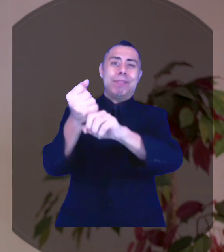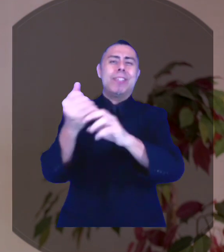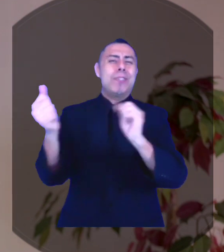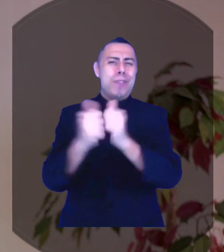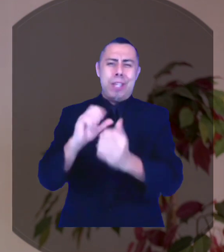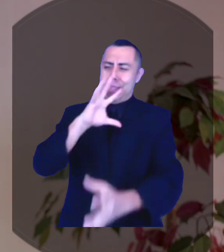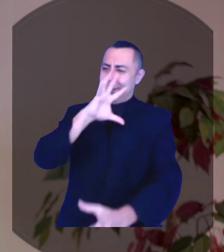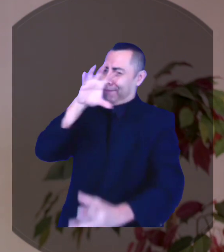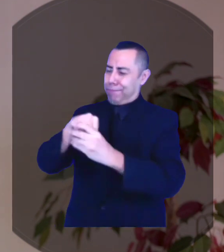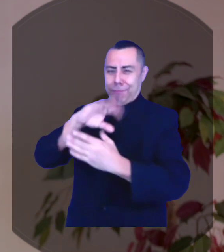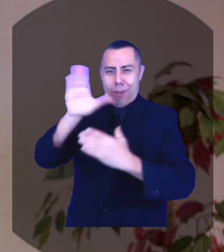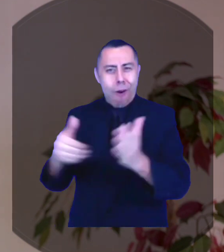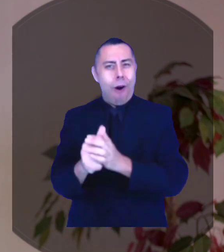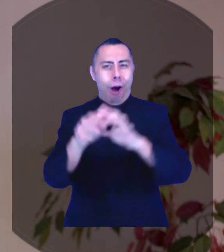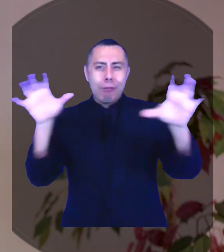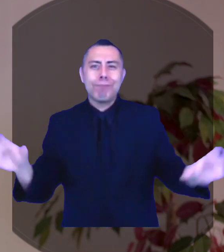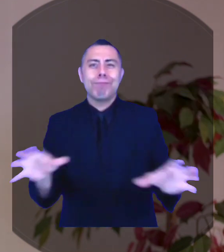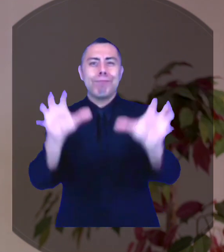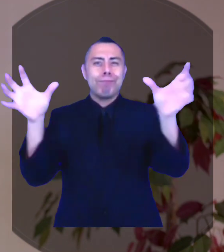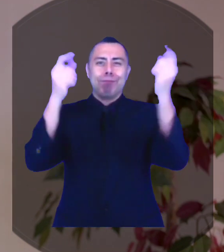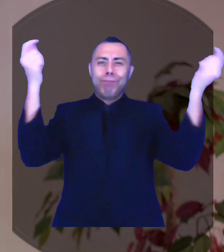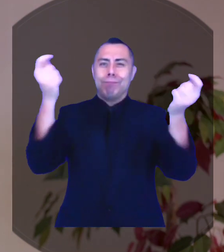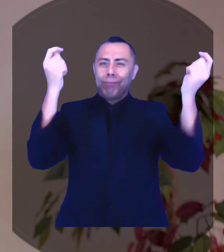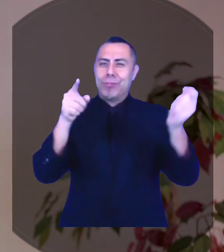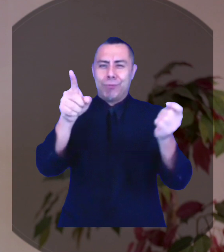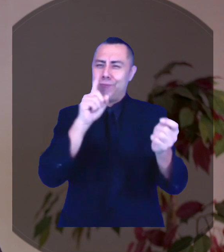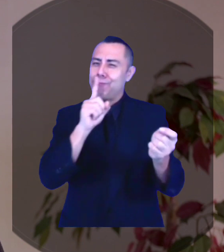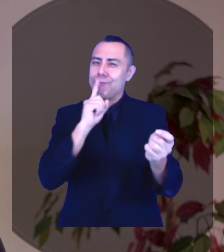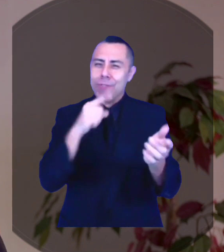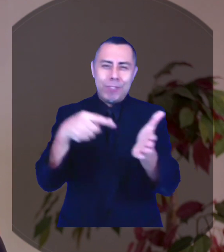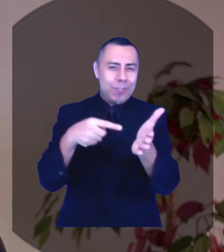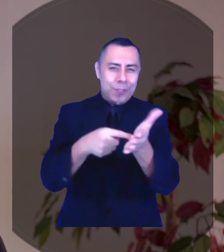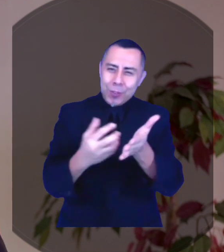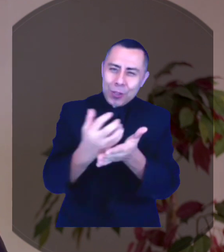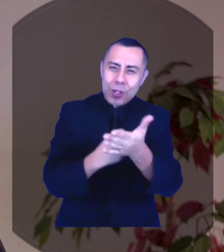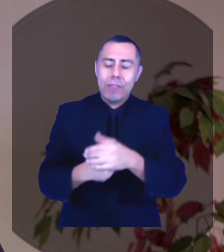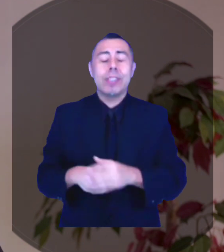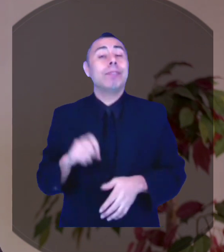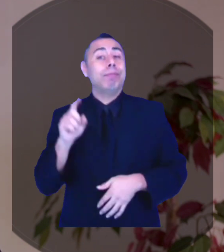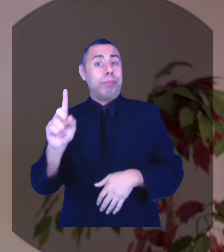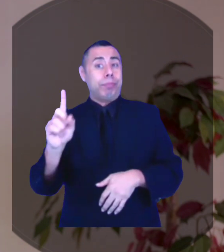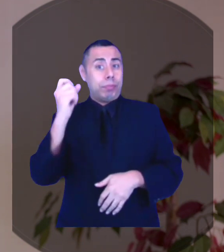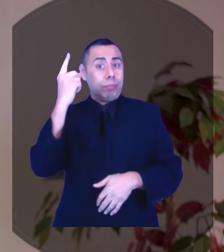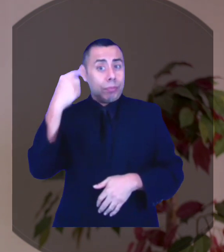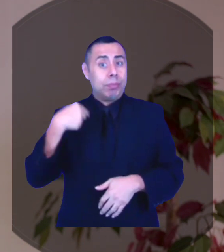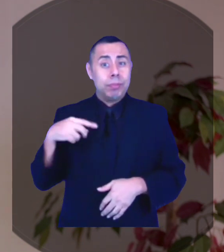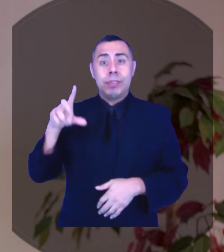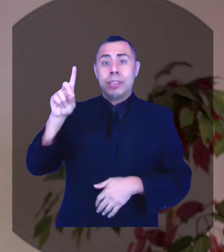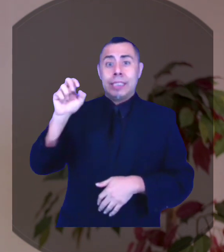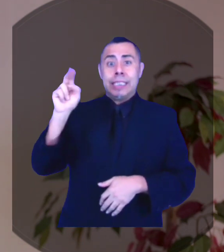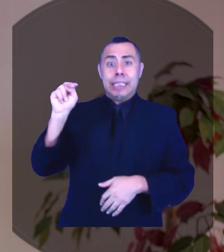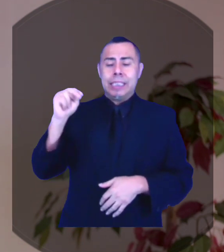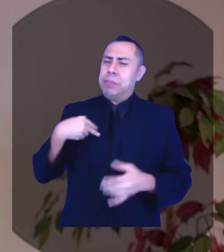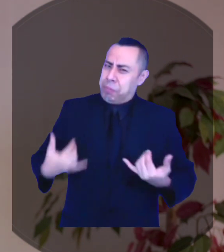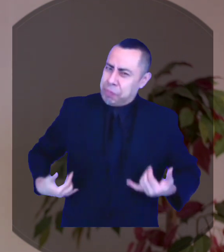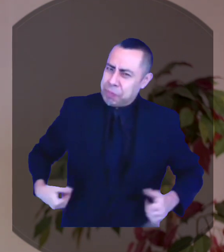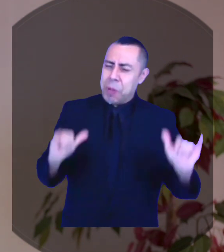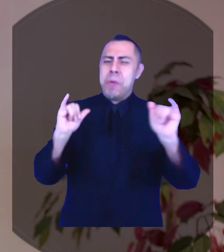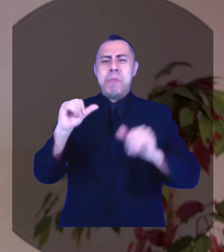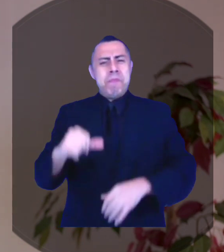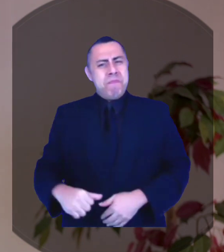of Education and Longhorn community, I am sad not to see you and your loved ones in person today, to share